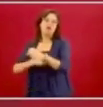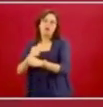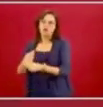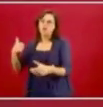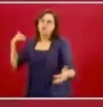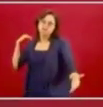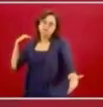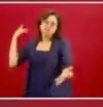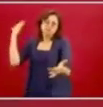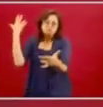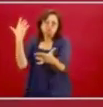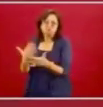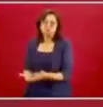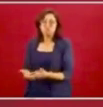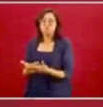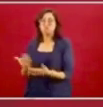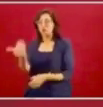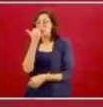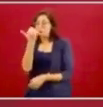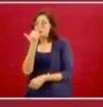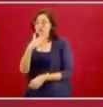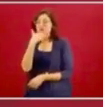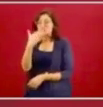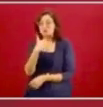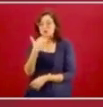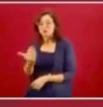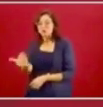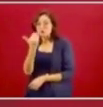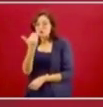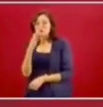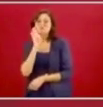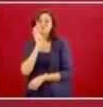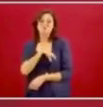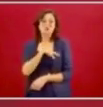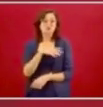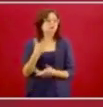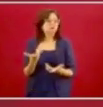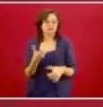of chronic diseases related to poor nutrition.